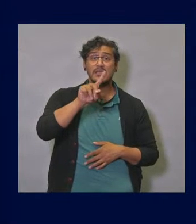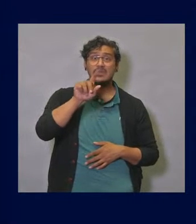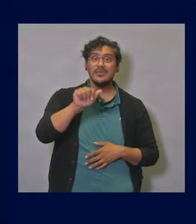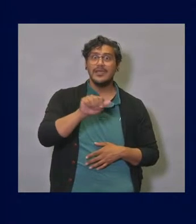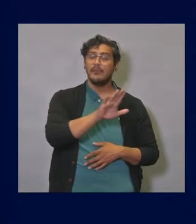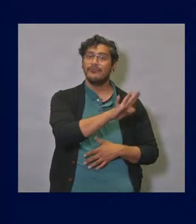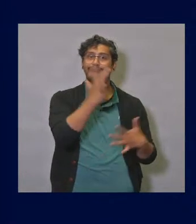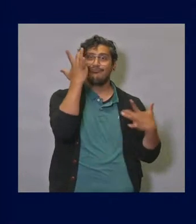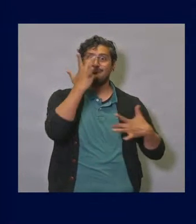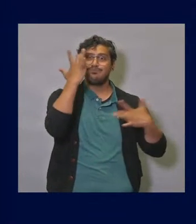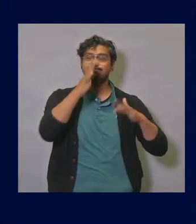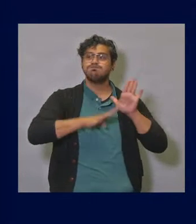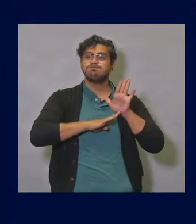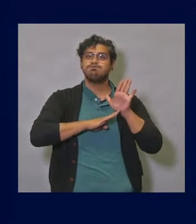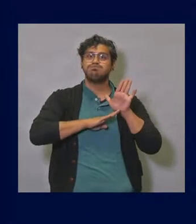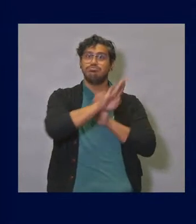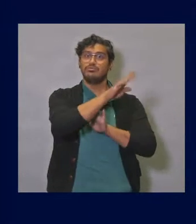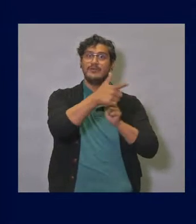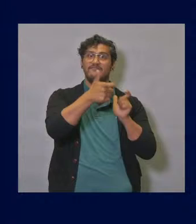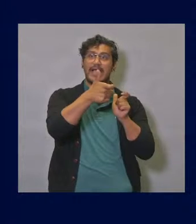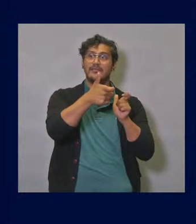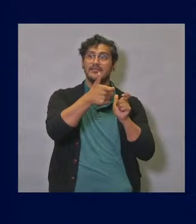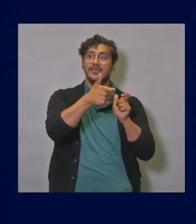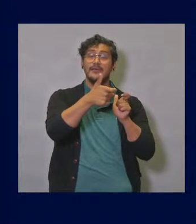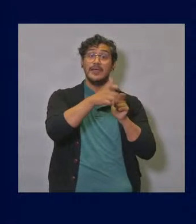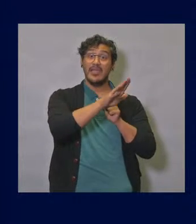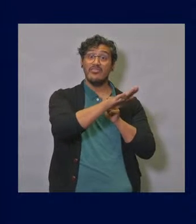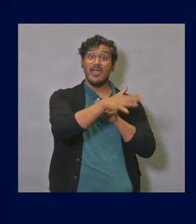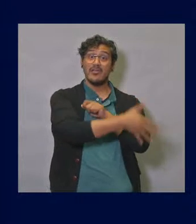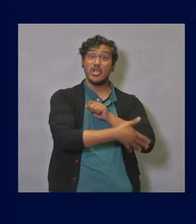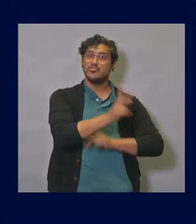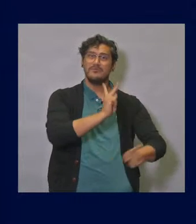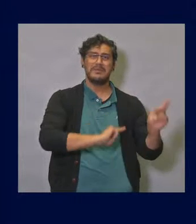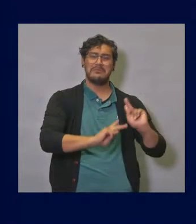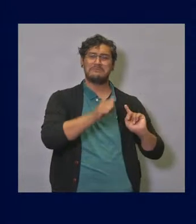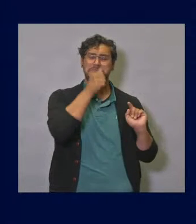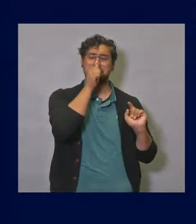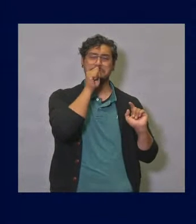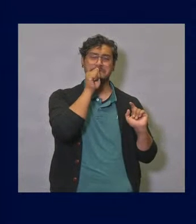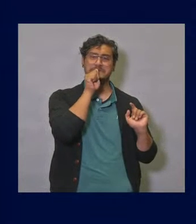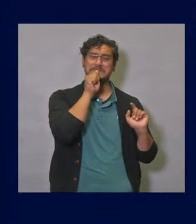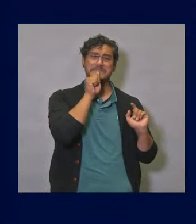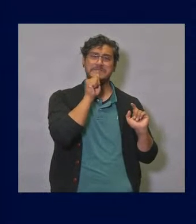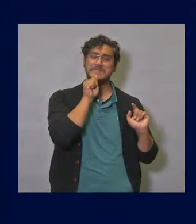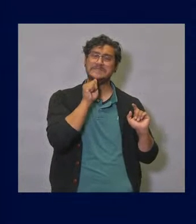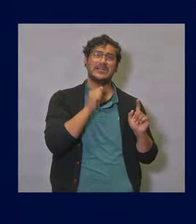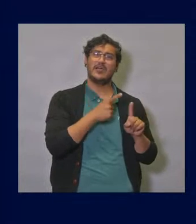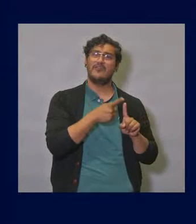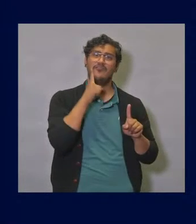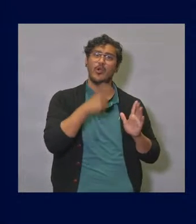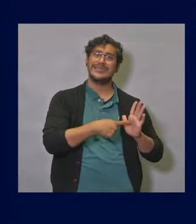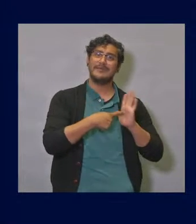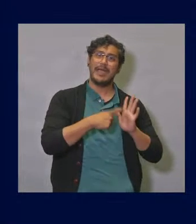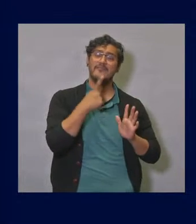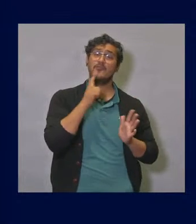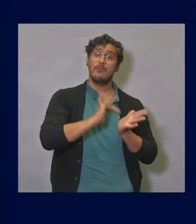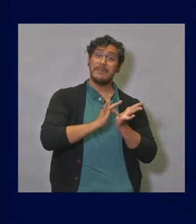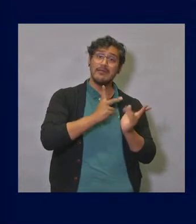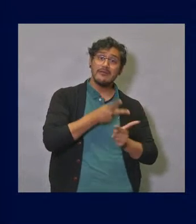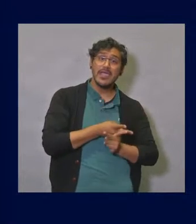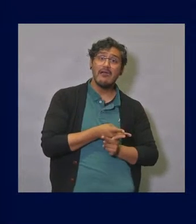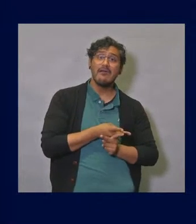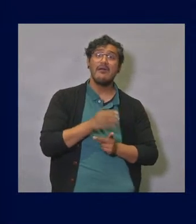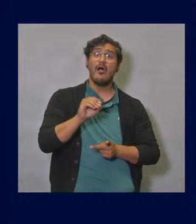rising extremely quickly, and the country's people are suffering immensely from overwhelming demand for medical care, oxygen,